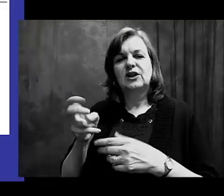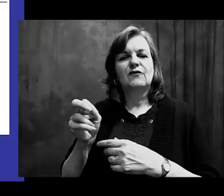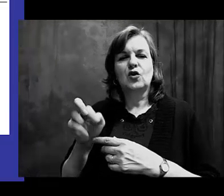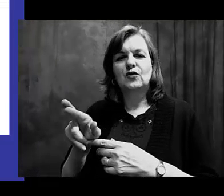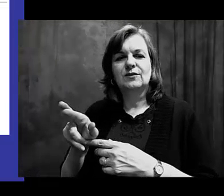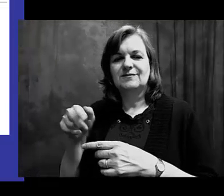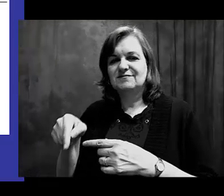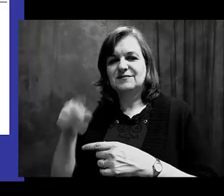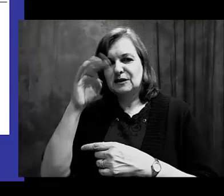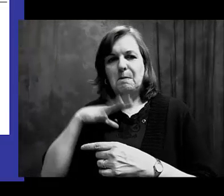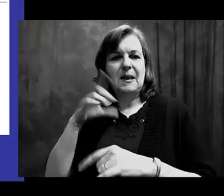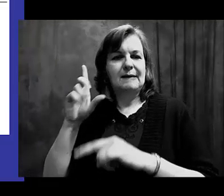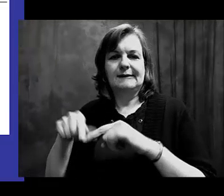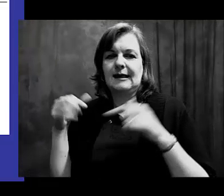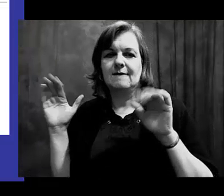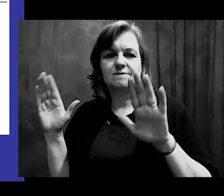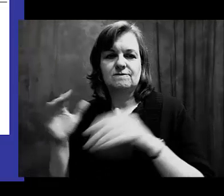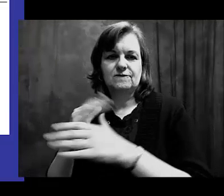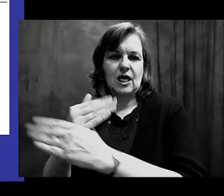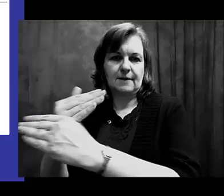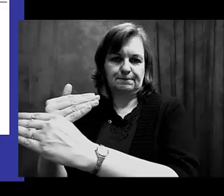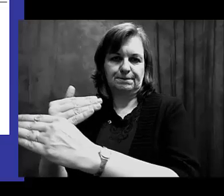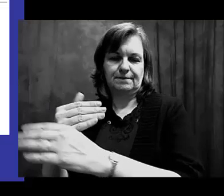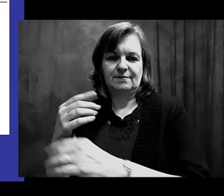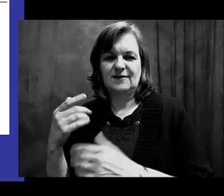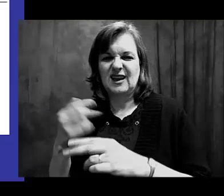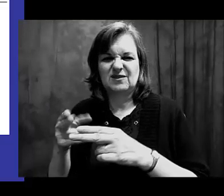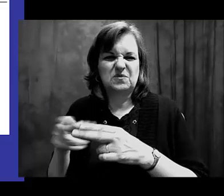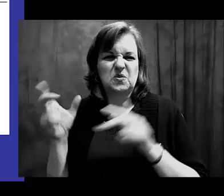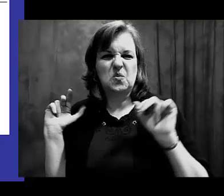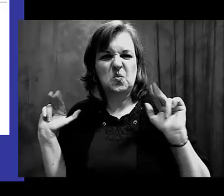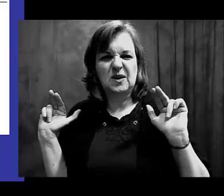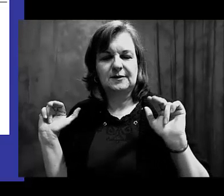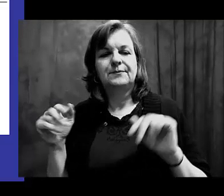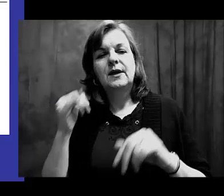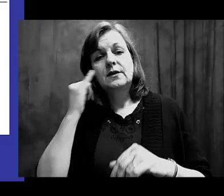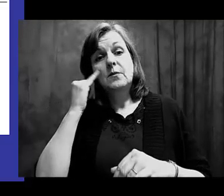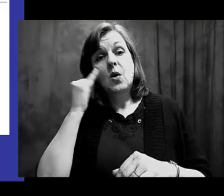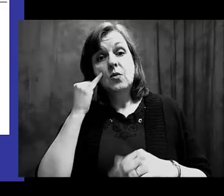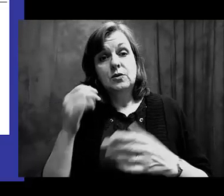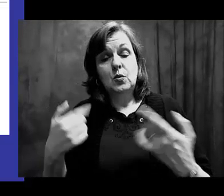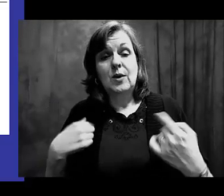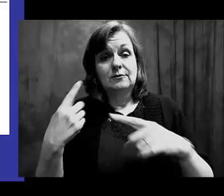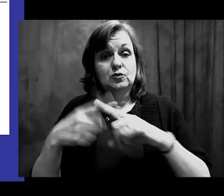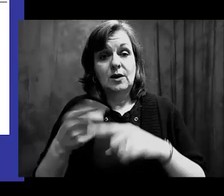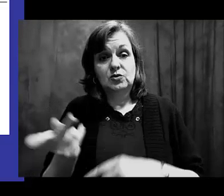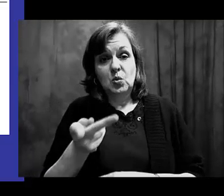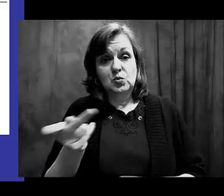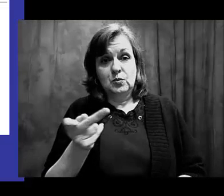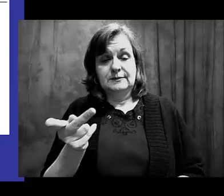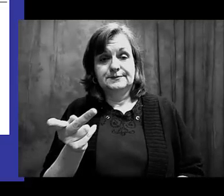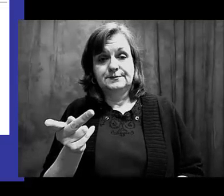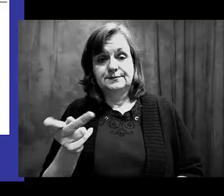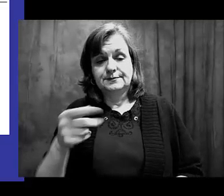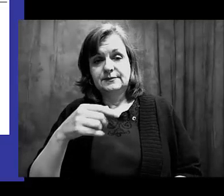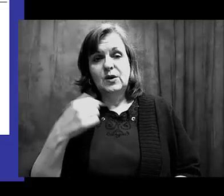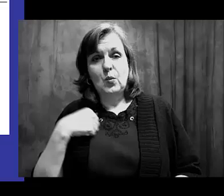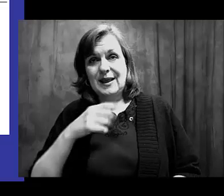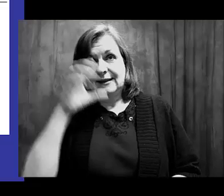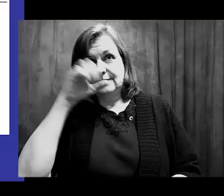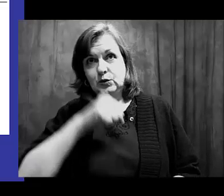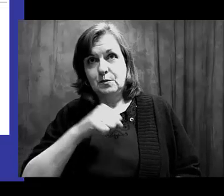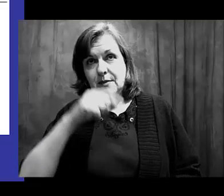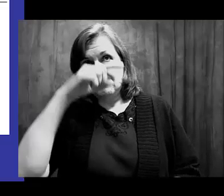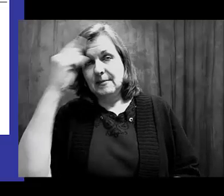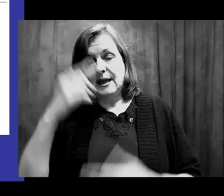fly, okay, because of those stumpy little wings. If this is the case, that black body and vestigial wings